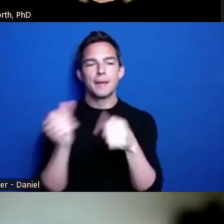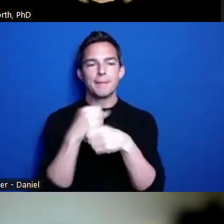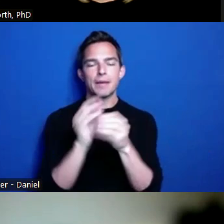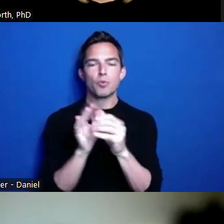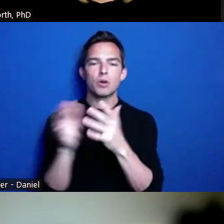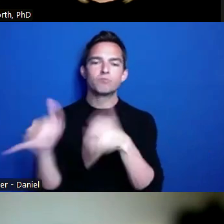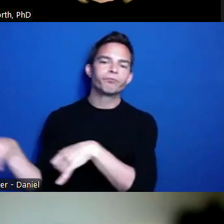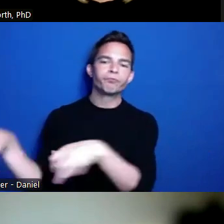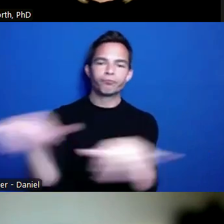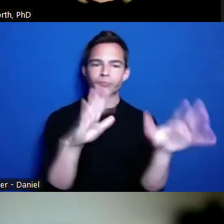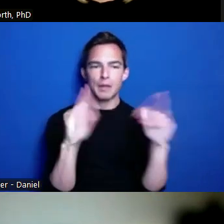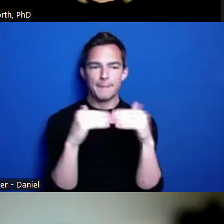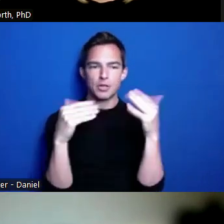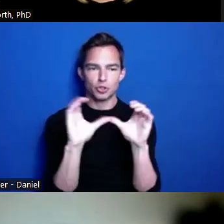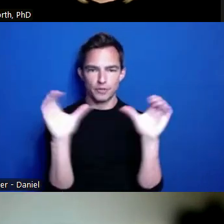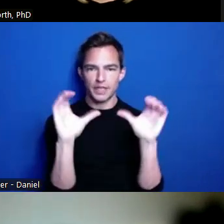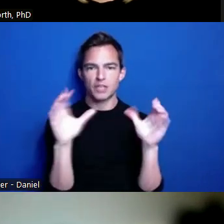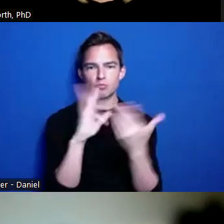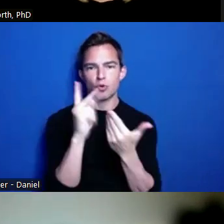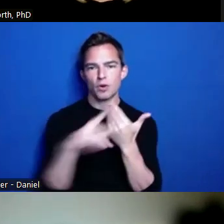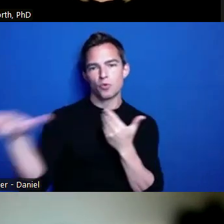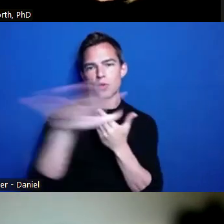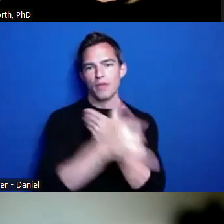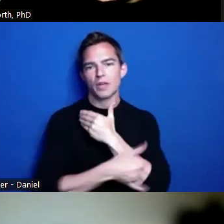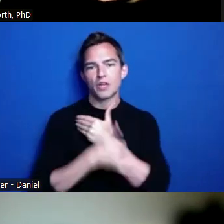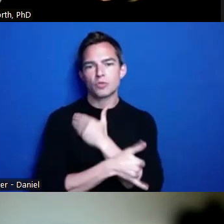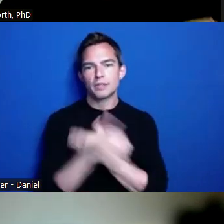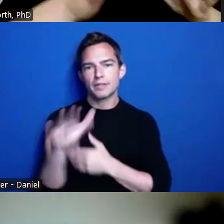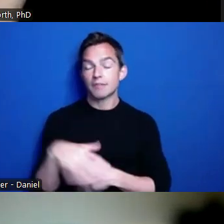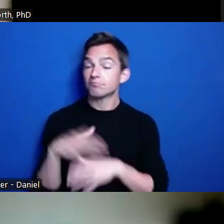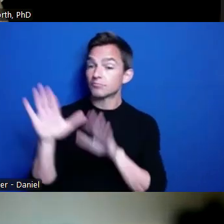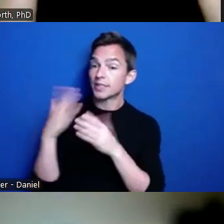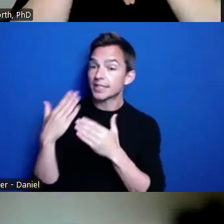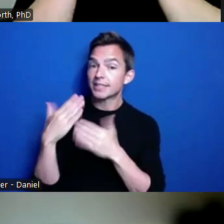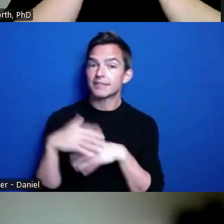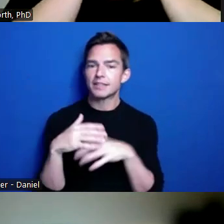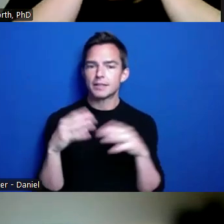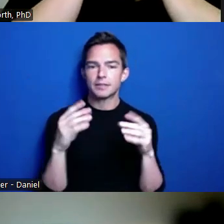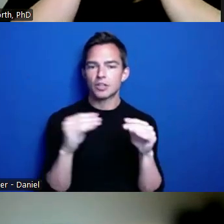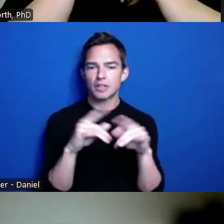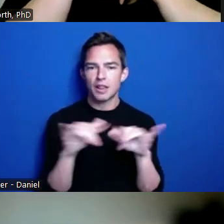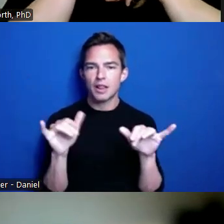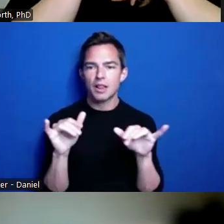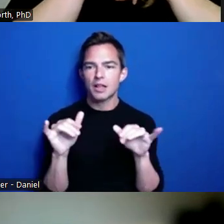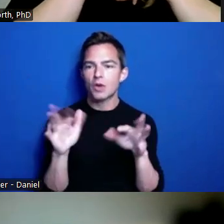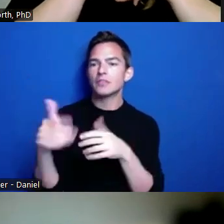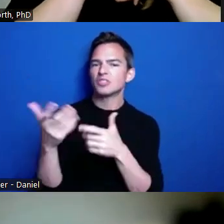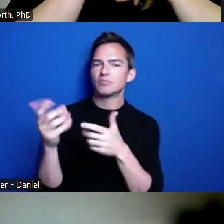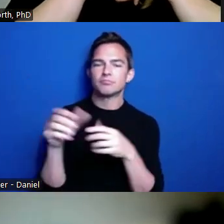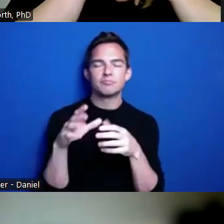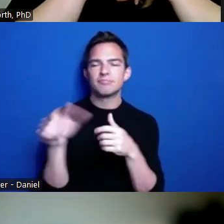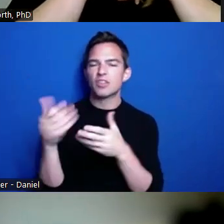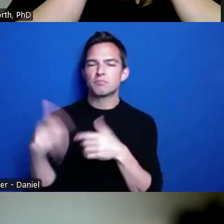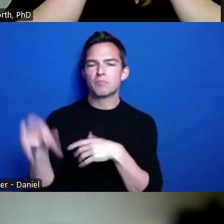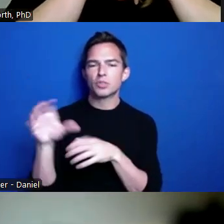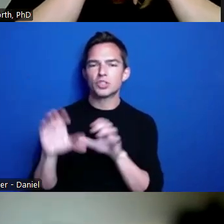peer certification programs across the country. That's great. And if folks have other ideas, please put them in the chat. Yeah, and I think